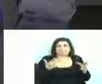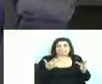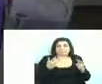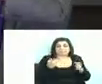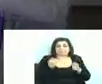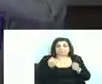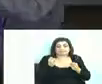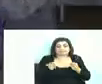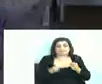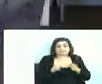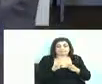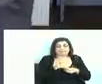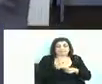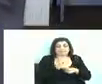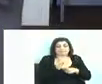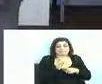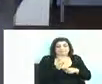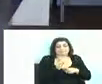Hold on to that for a second.